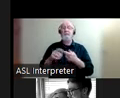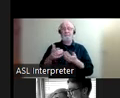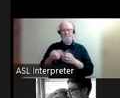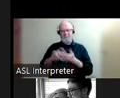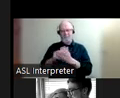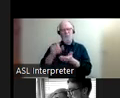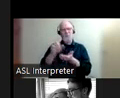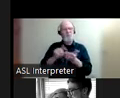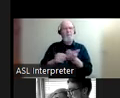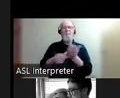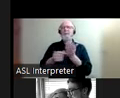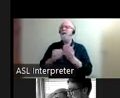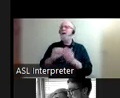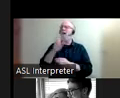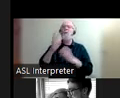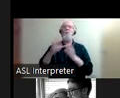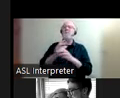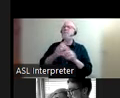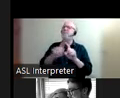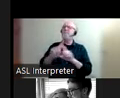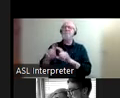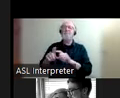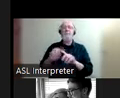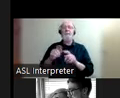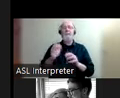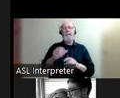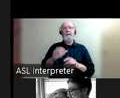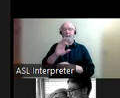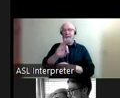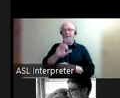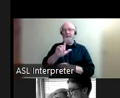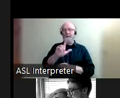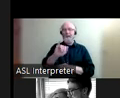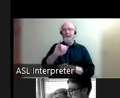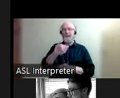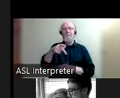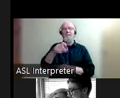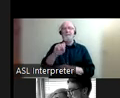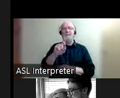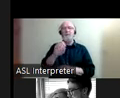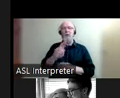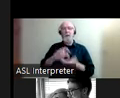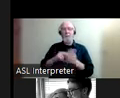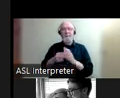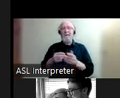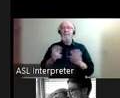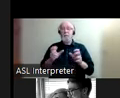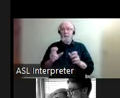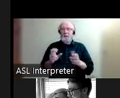the world. One awesome thing about flipster is that you don't have to, to stand up in the